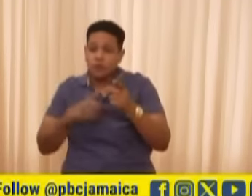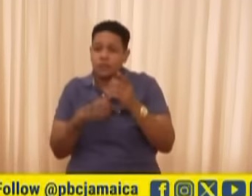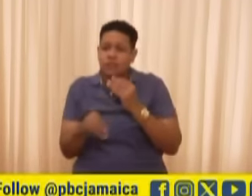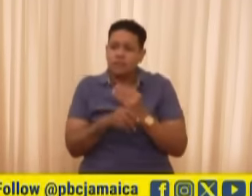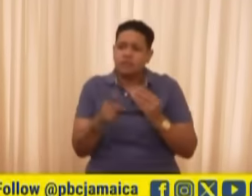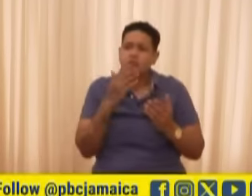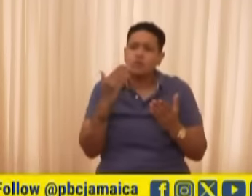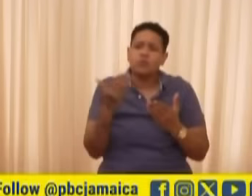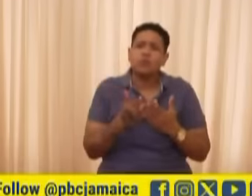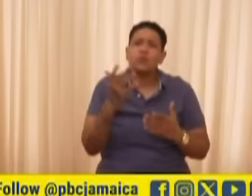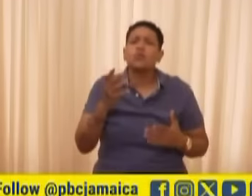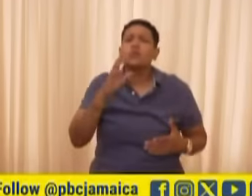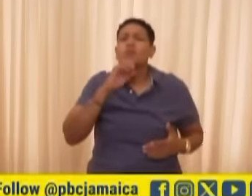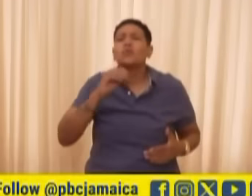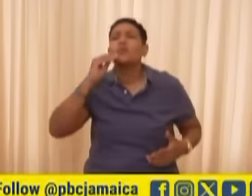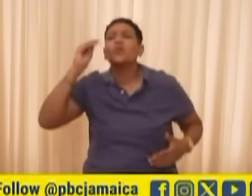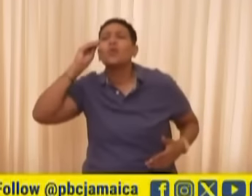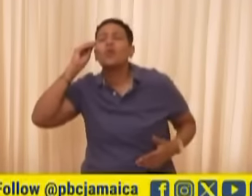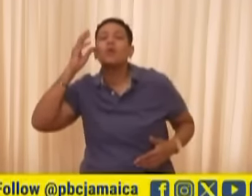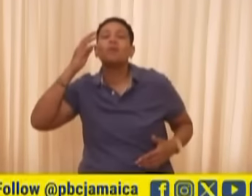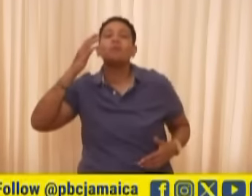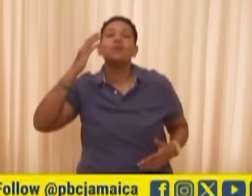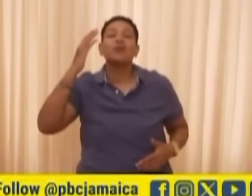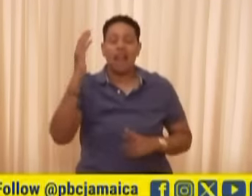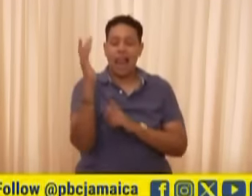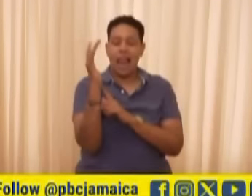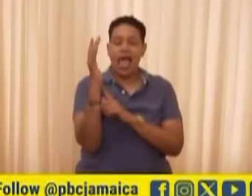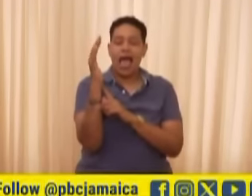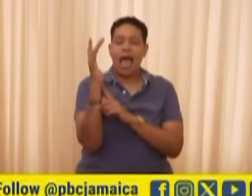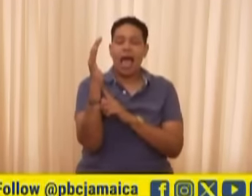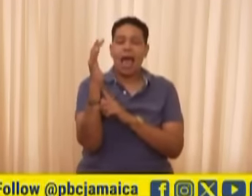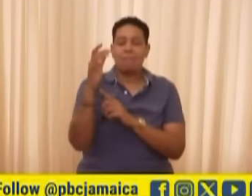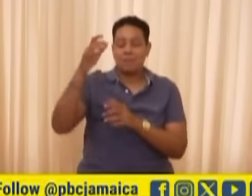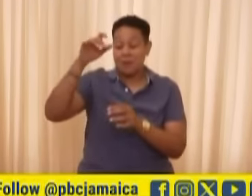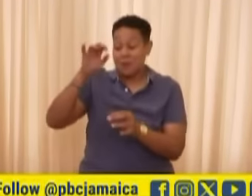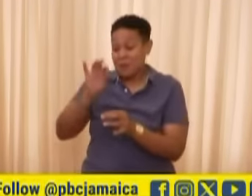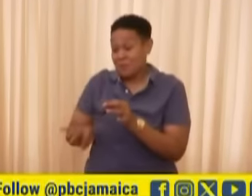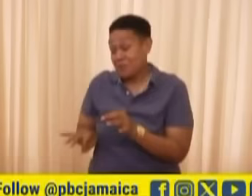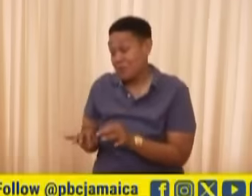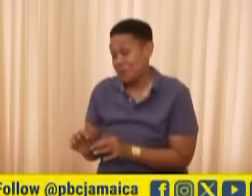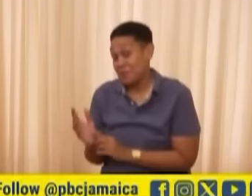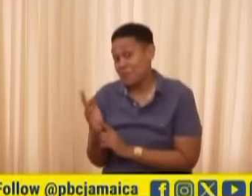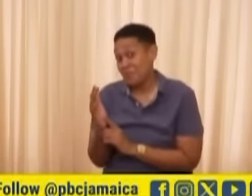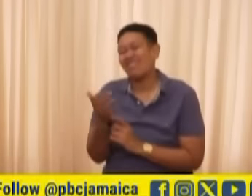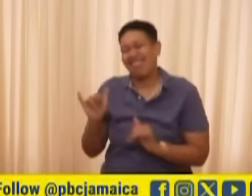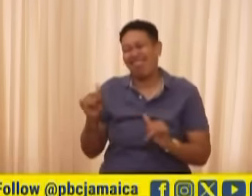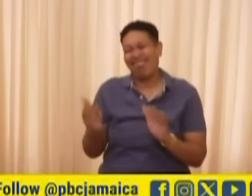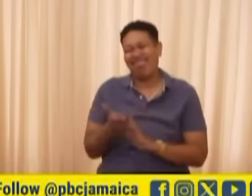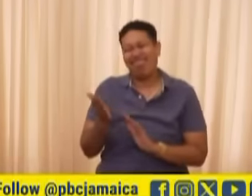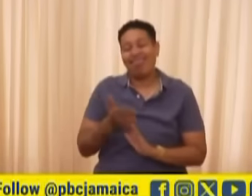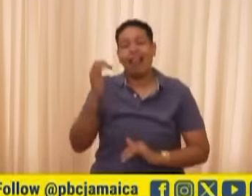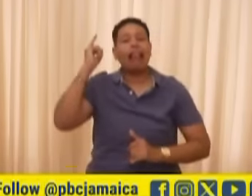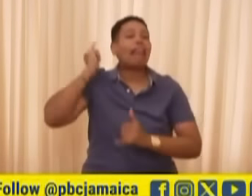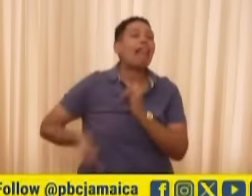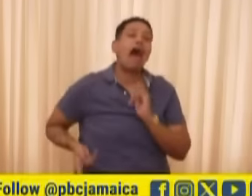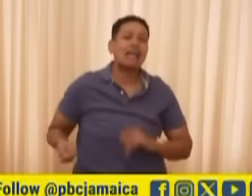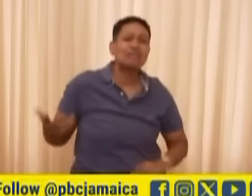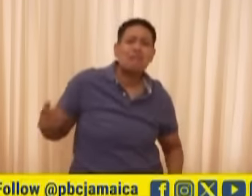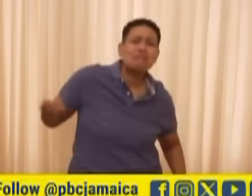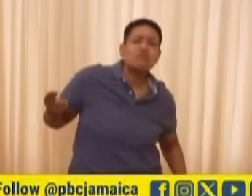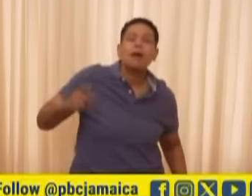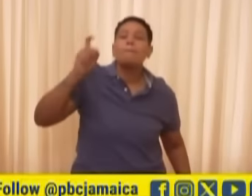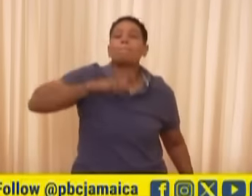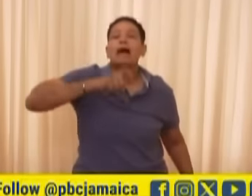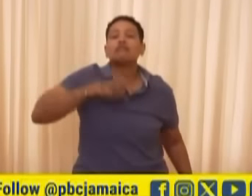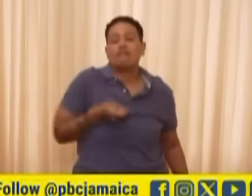The good old home sweet home lamp is always there, but we're always very careful, last resort.